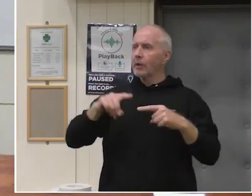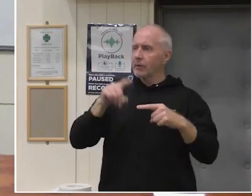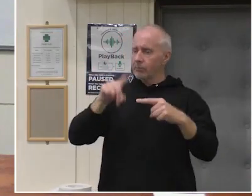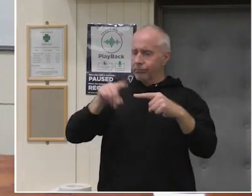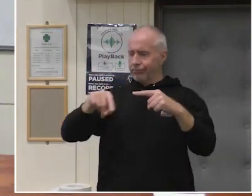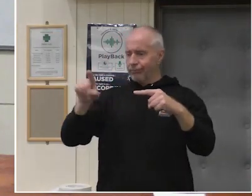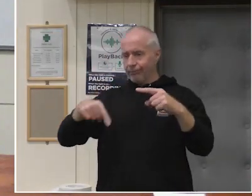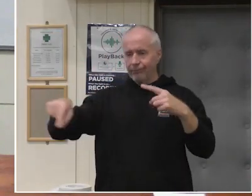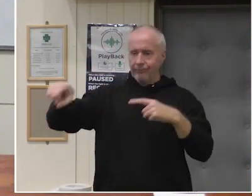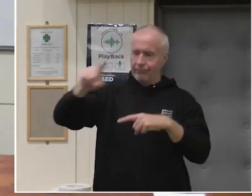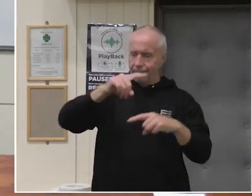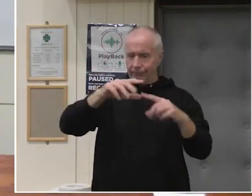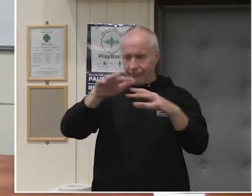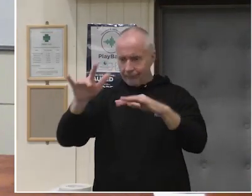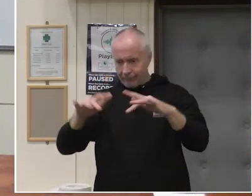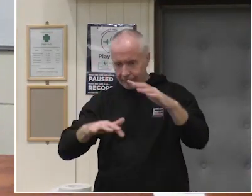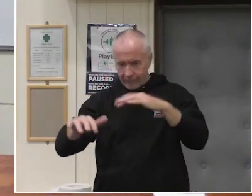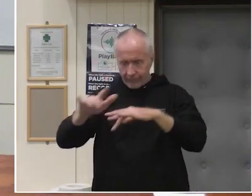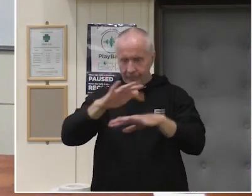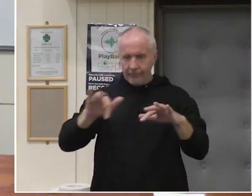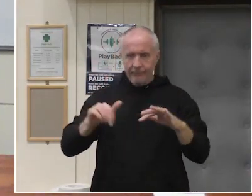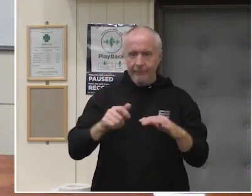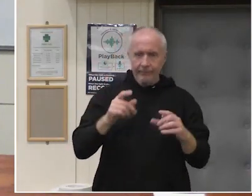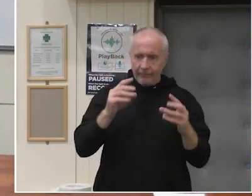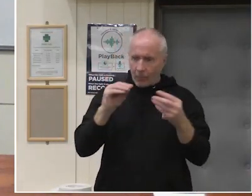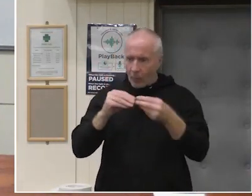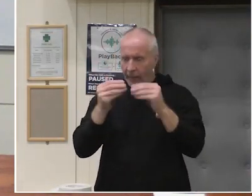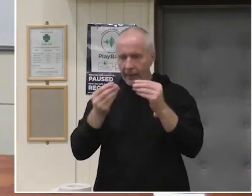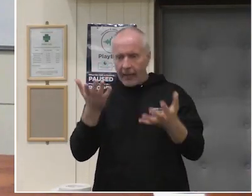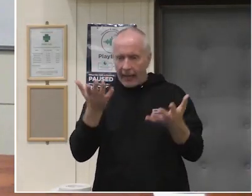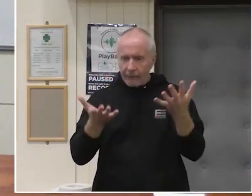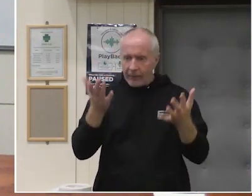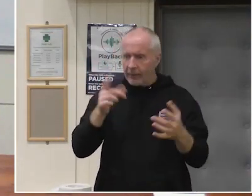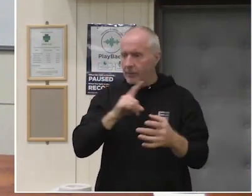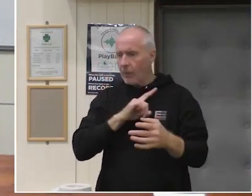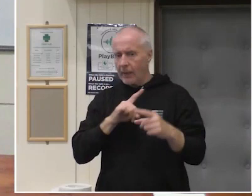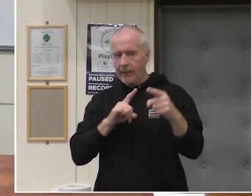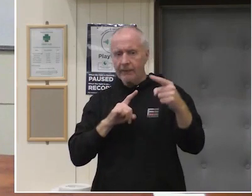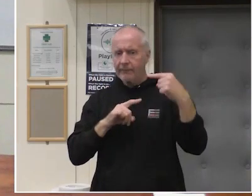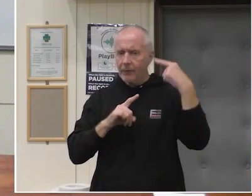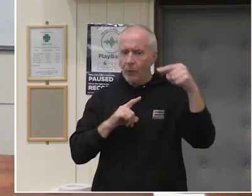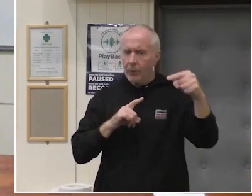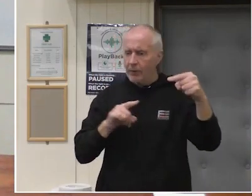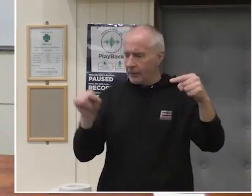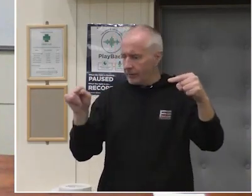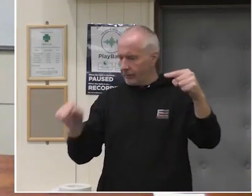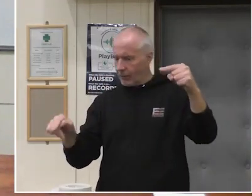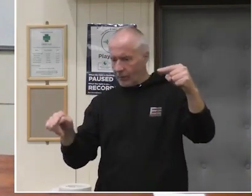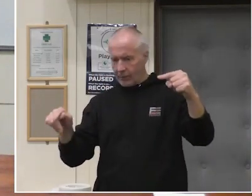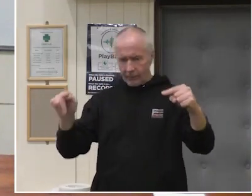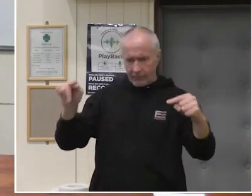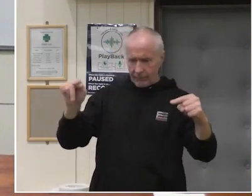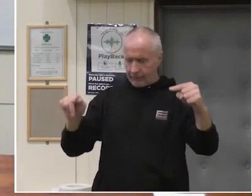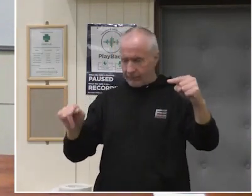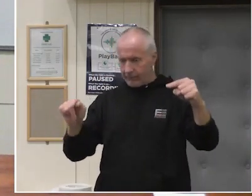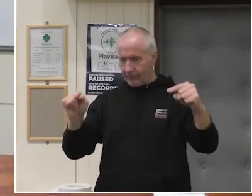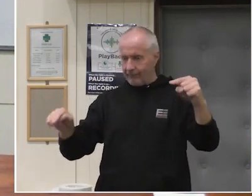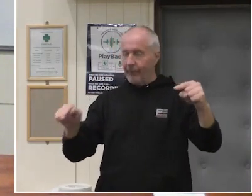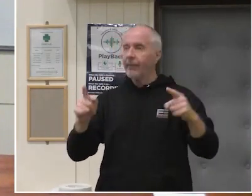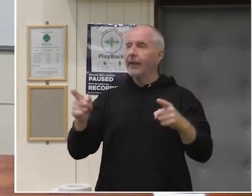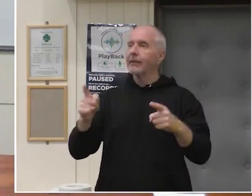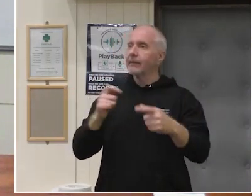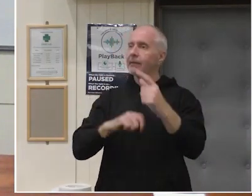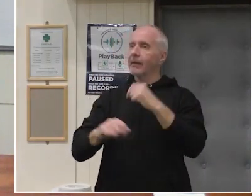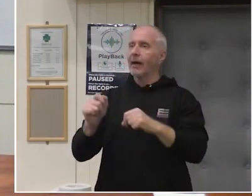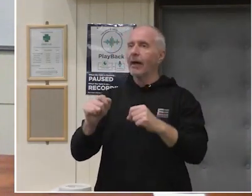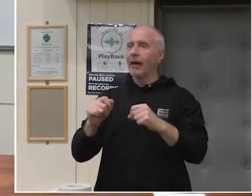taking averages can reduce the amount of noise because one noise point might offset another. Eventually you get a signal